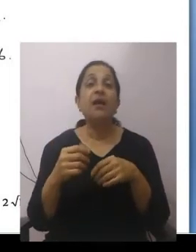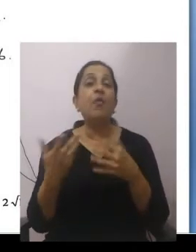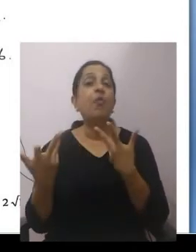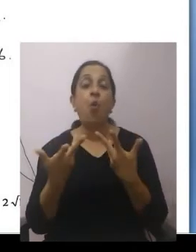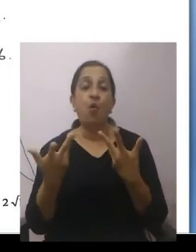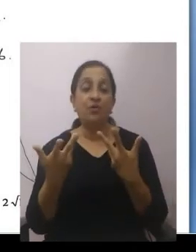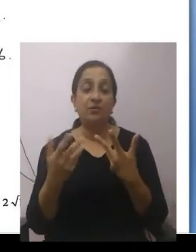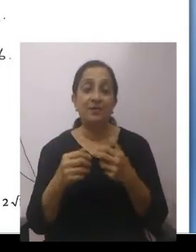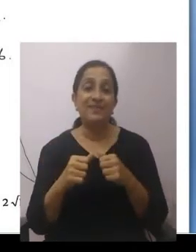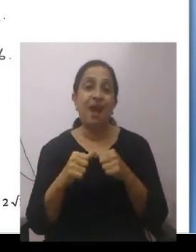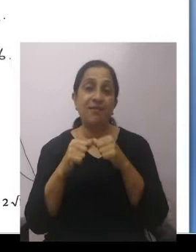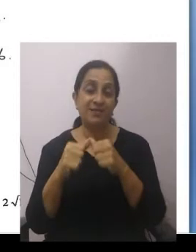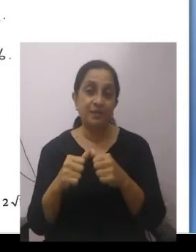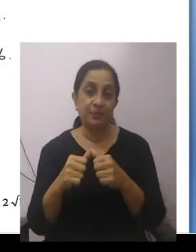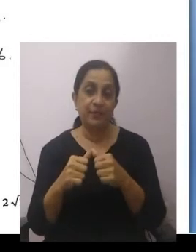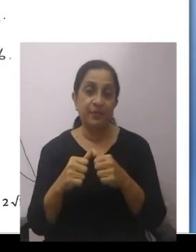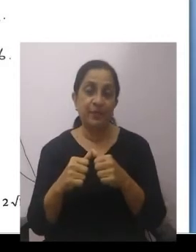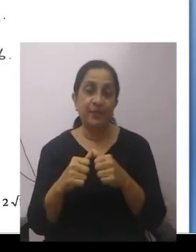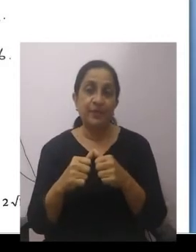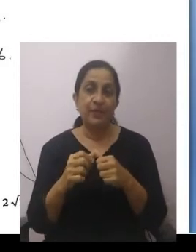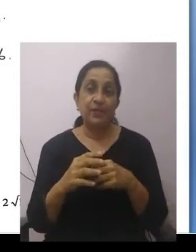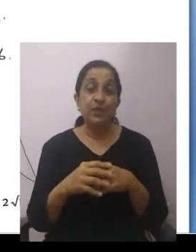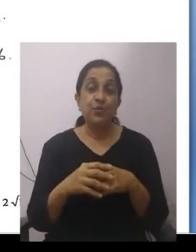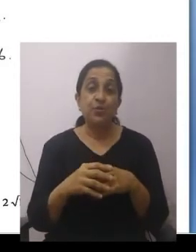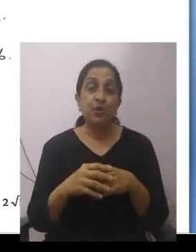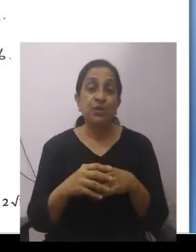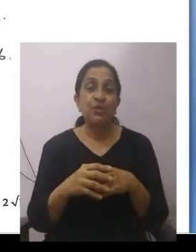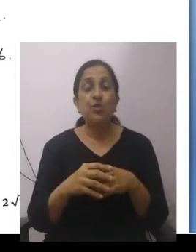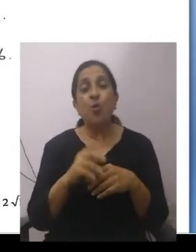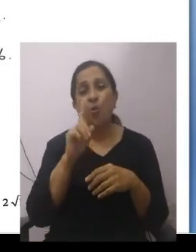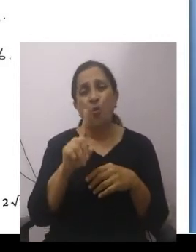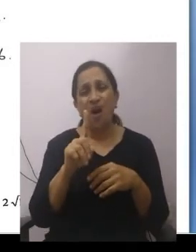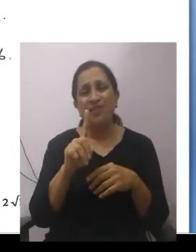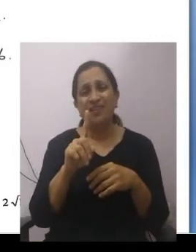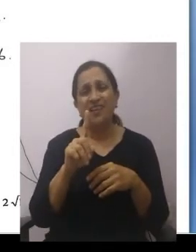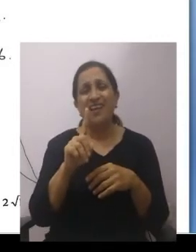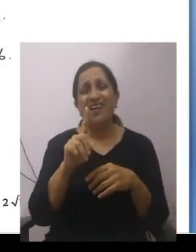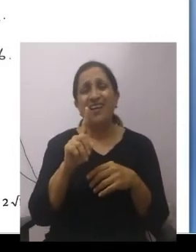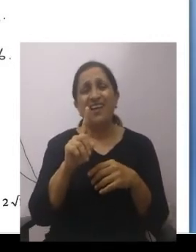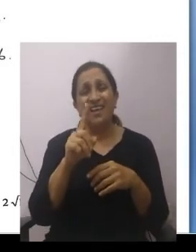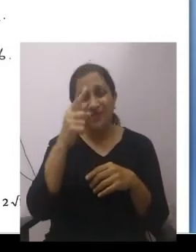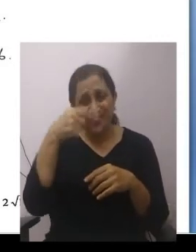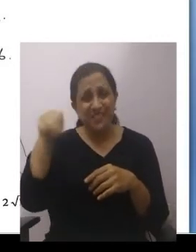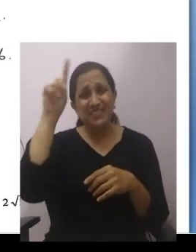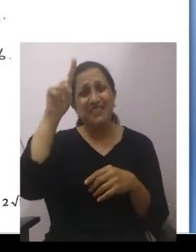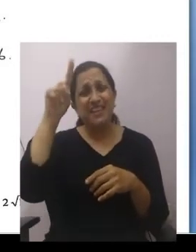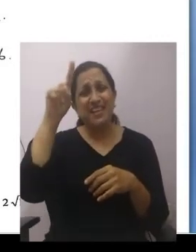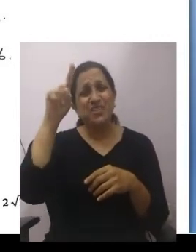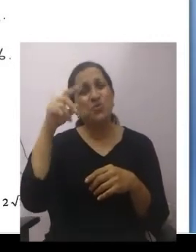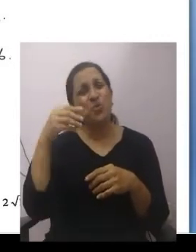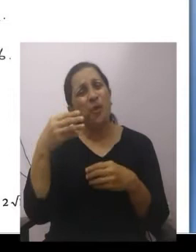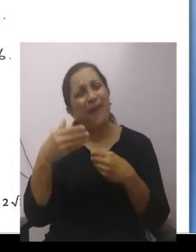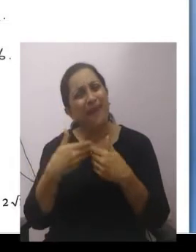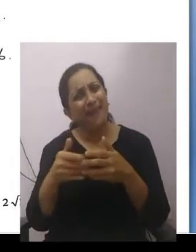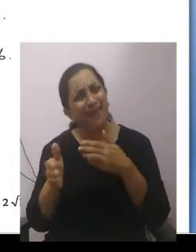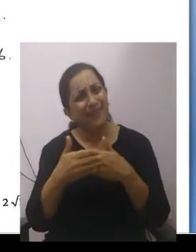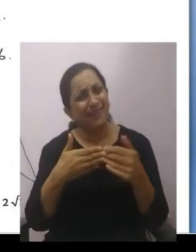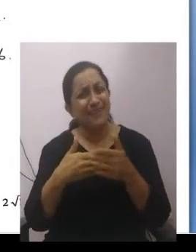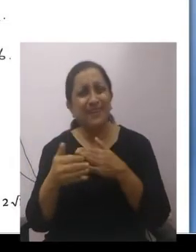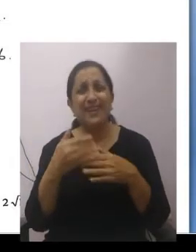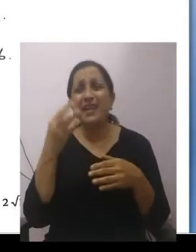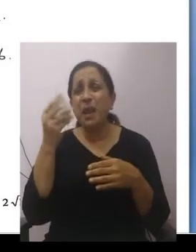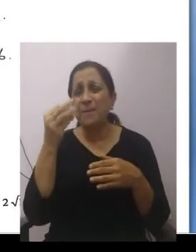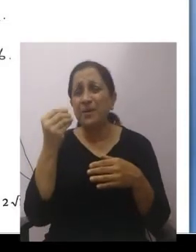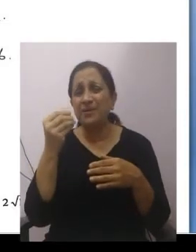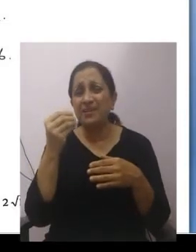3? Okay. Anything of 1 raised to the power of n or 5 or 10 or anything